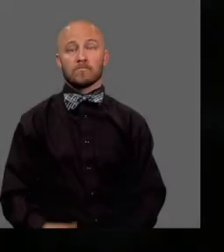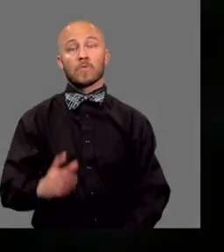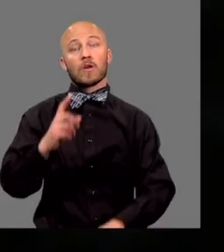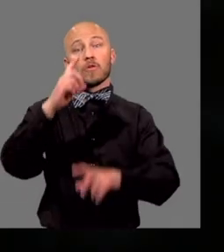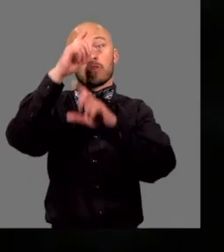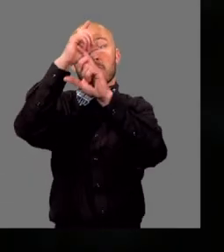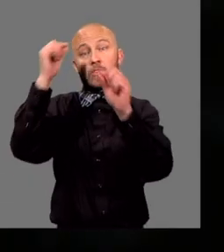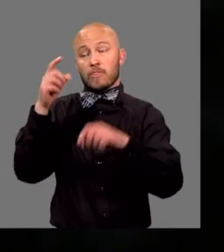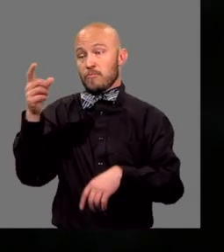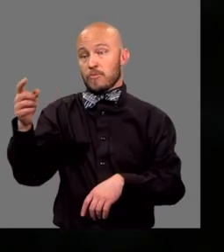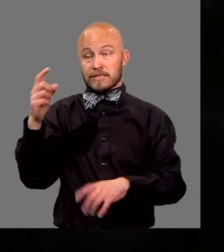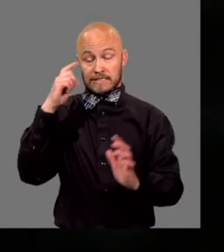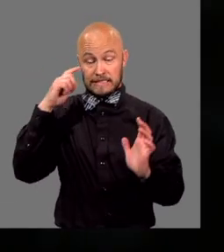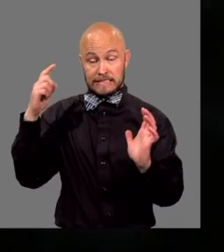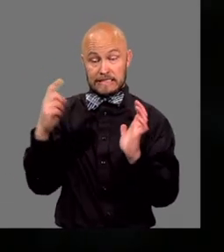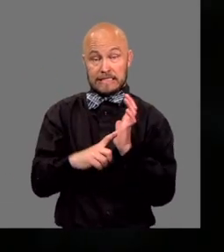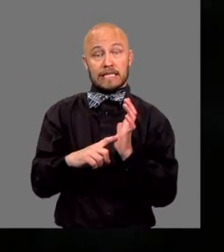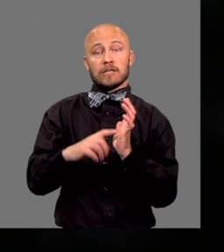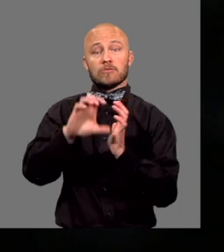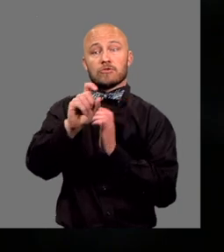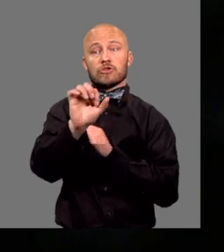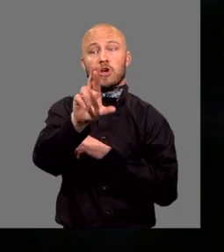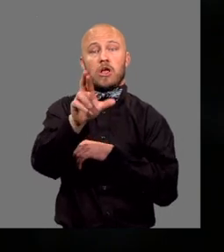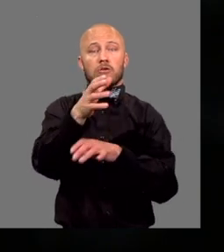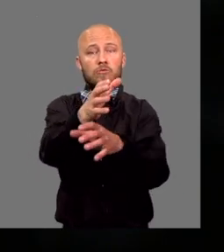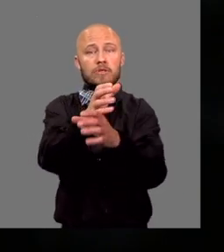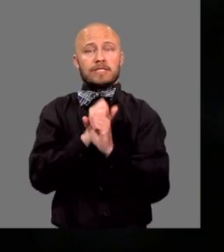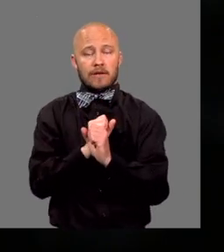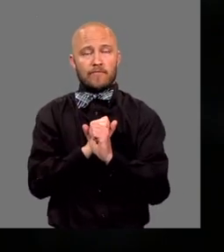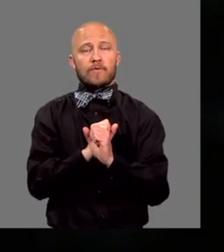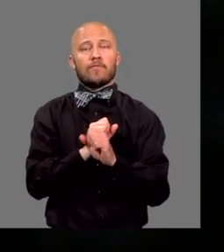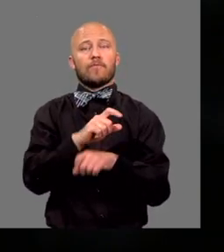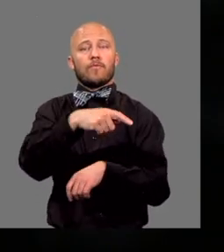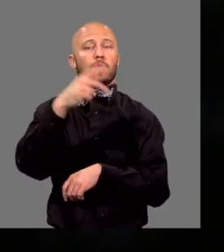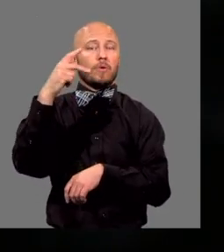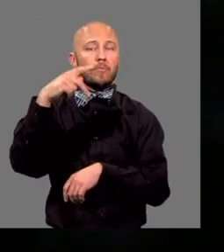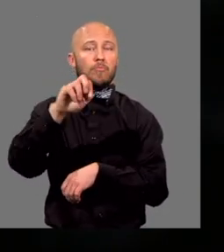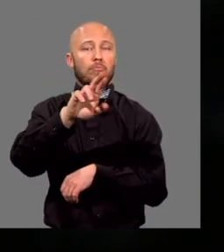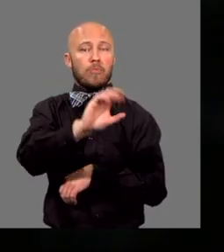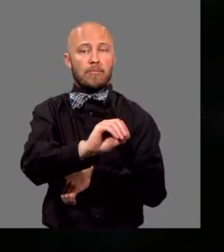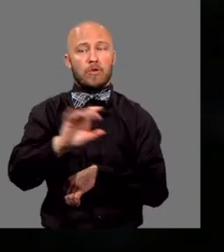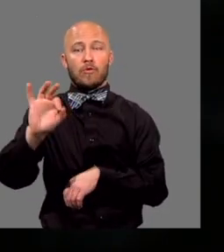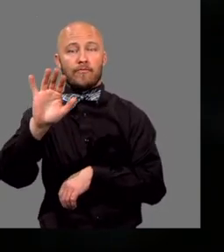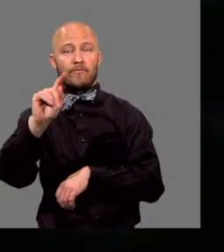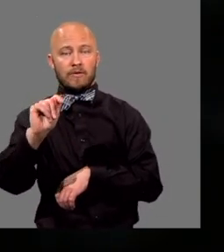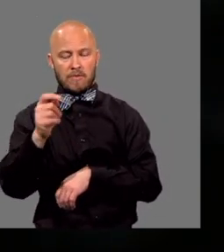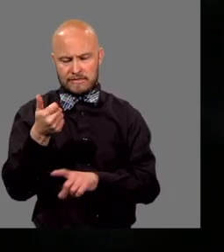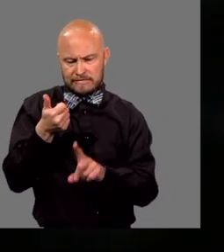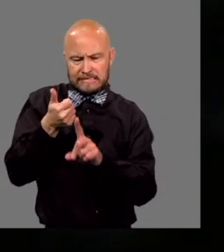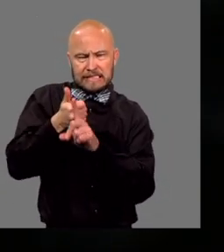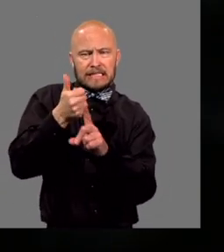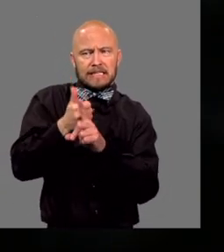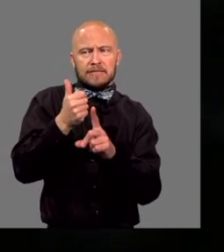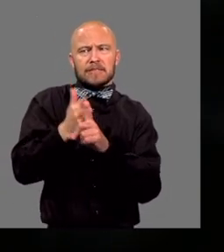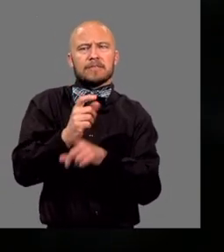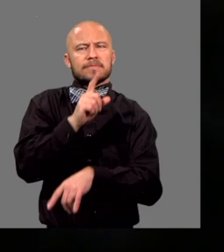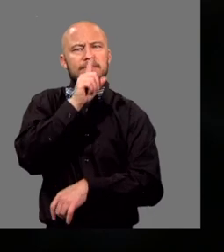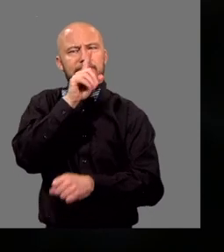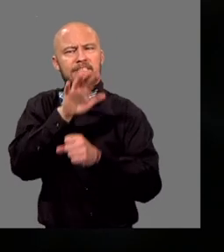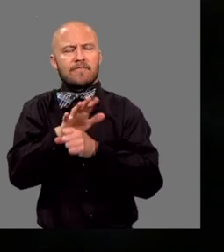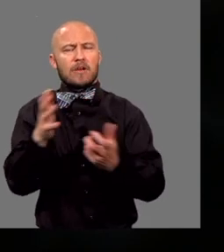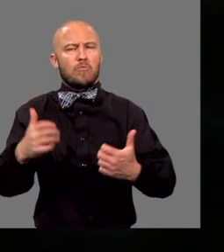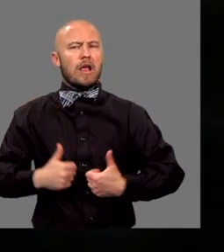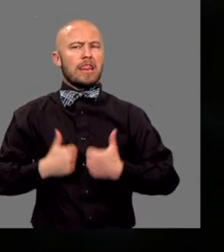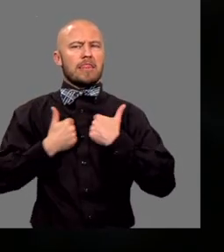Our President's Distinguished Scholar recipient for the Pueblo and Fremont campuses has dedicated himself to